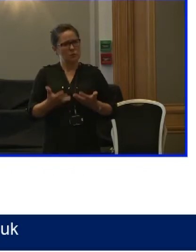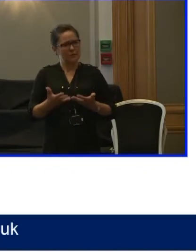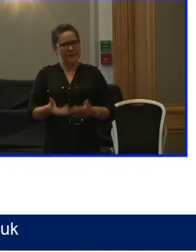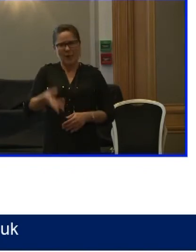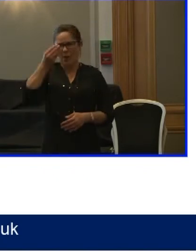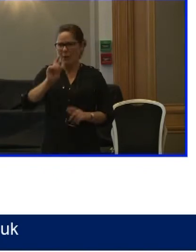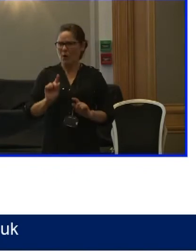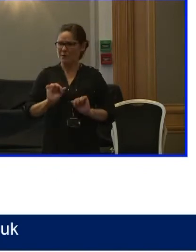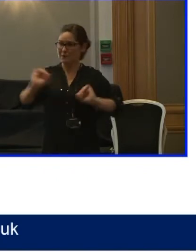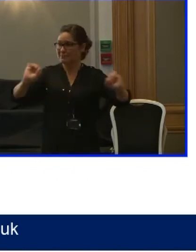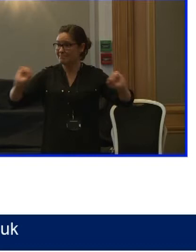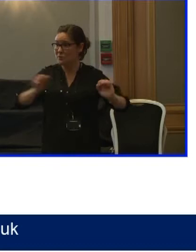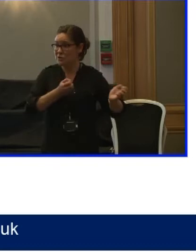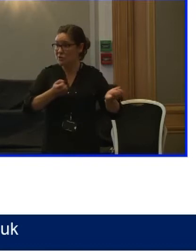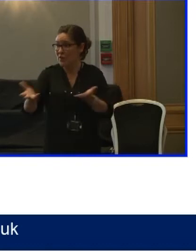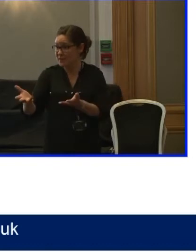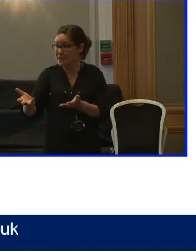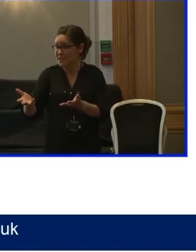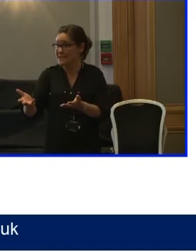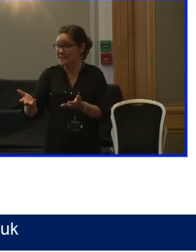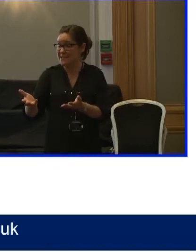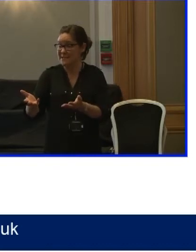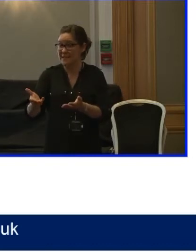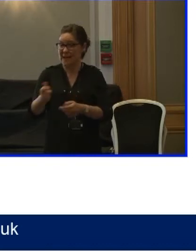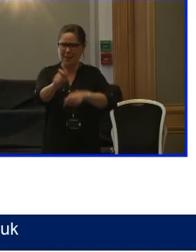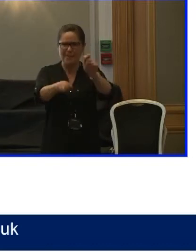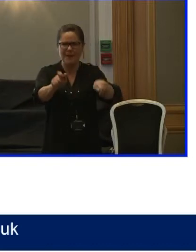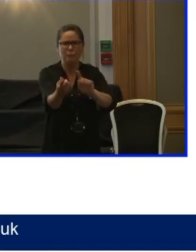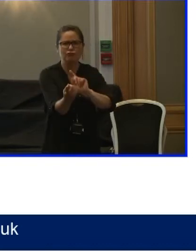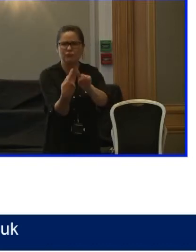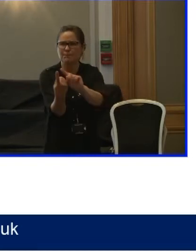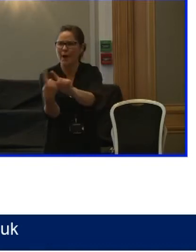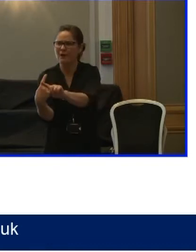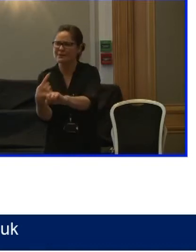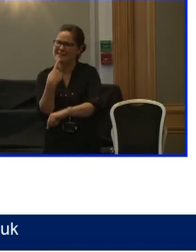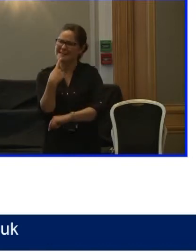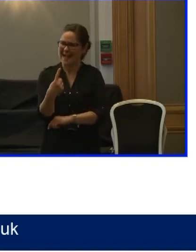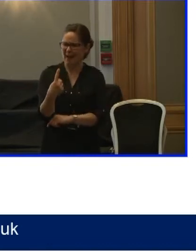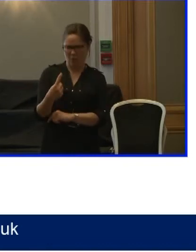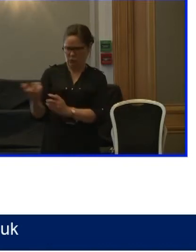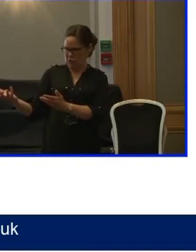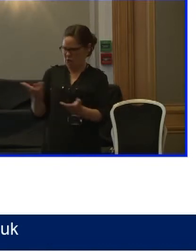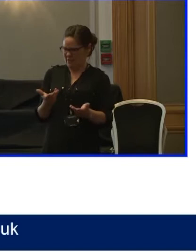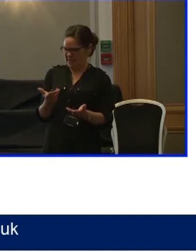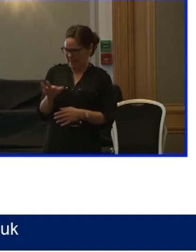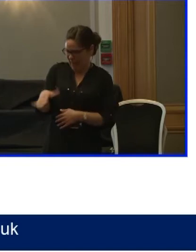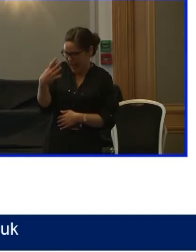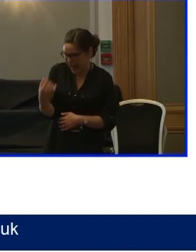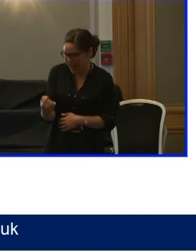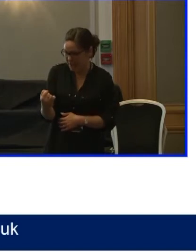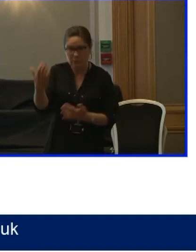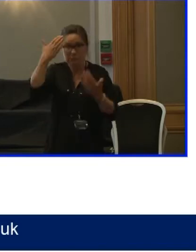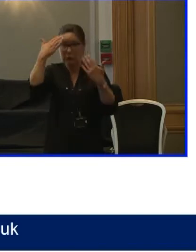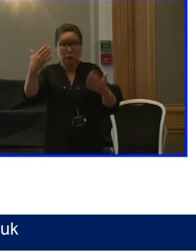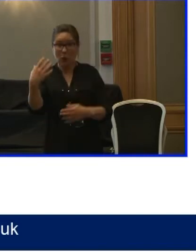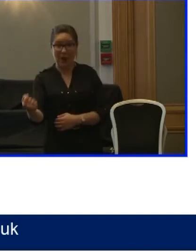their usefulness, as well as the services that the responders feel are more elusive or they didn't even know existed. And